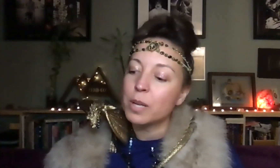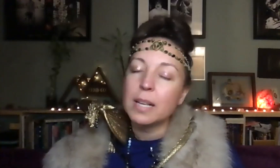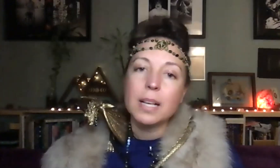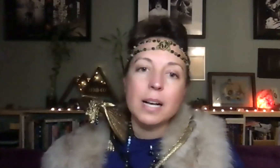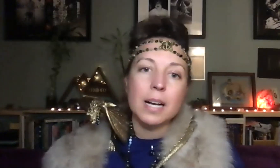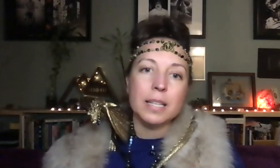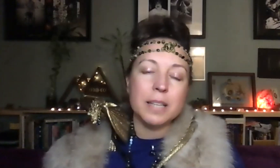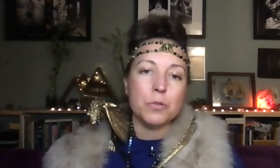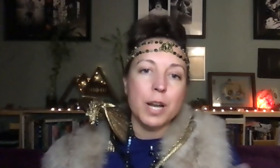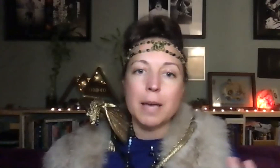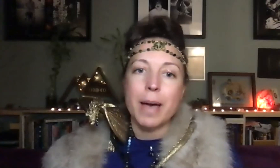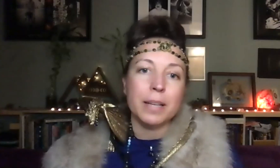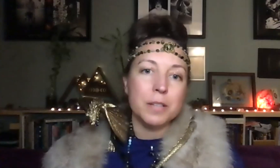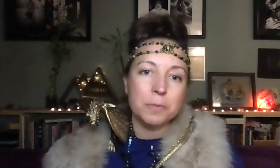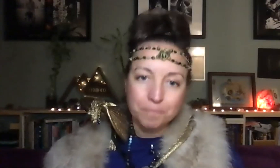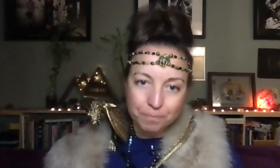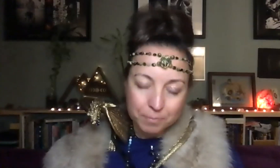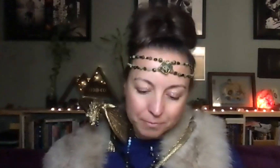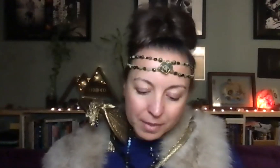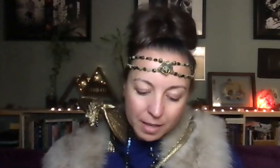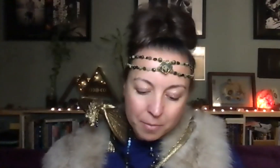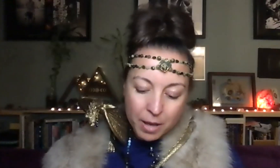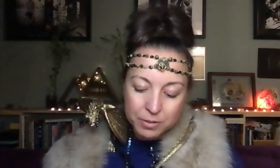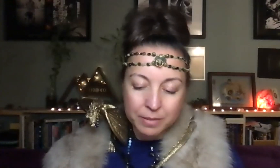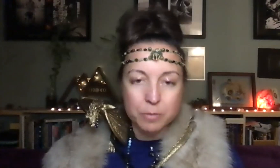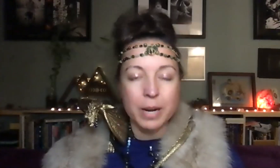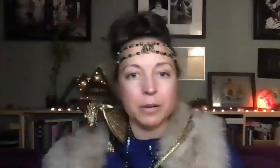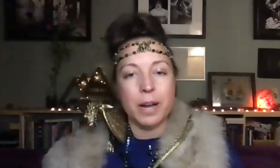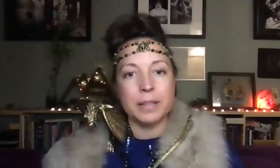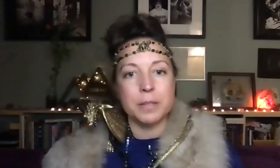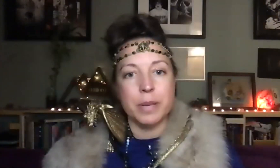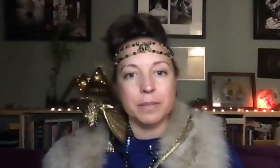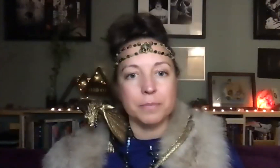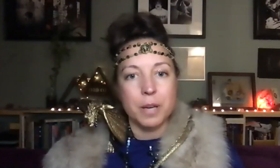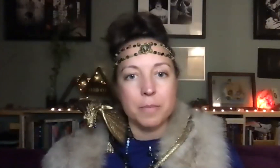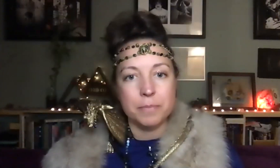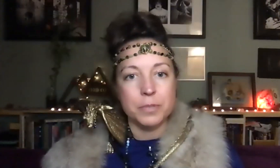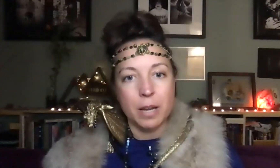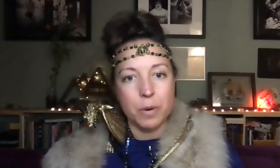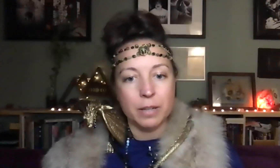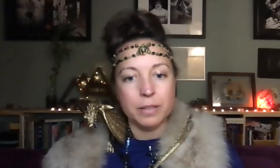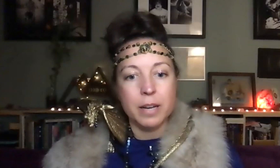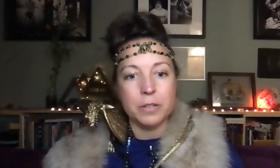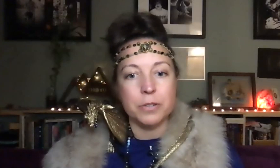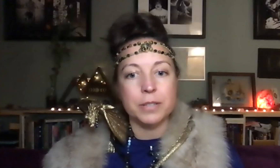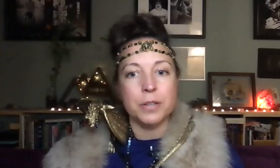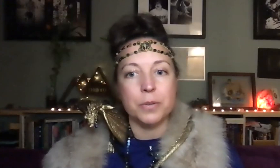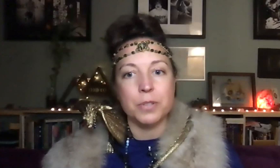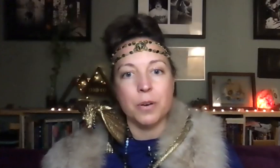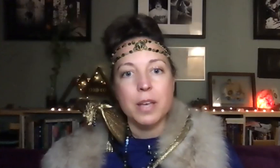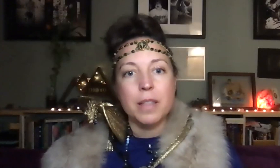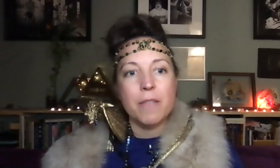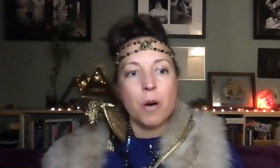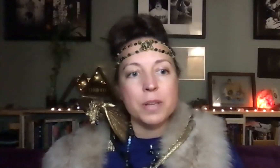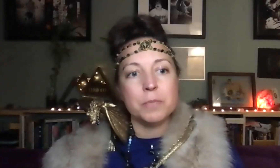group because I was trying to get back. So I also lived in Paraguay, and it's a big jaguar country too.